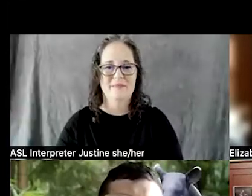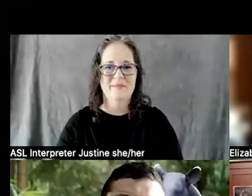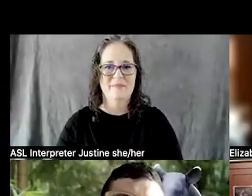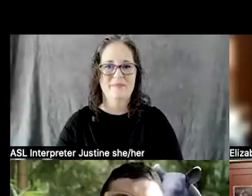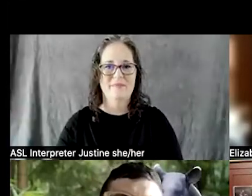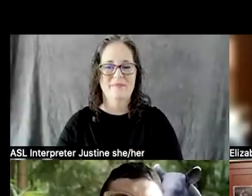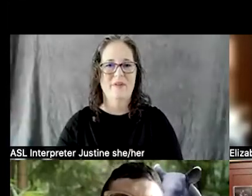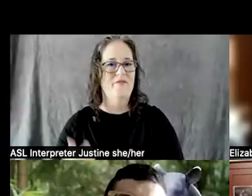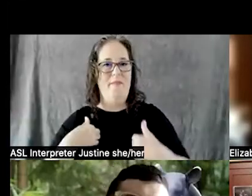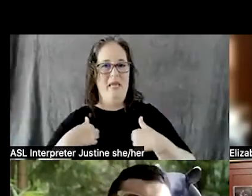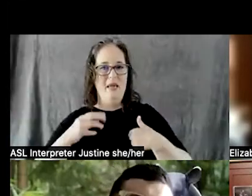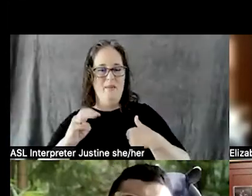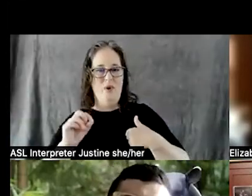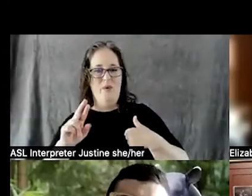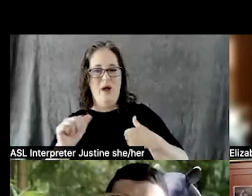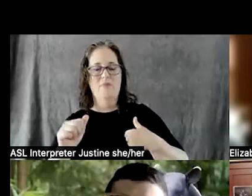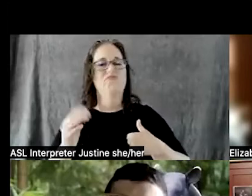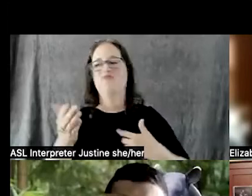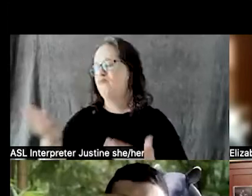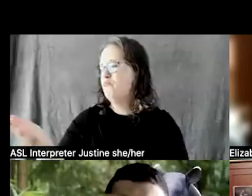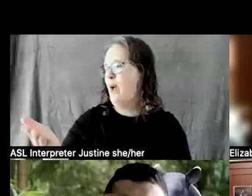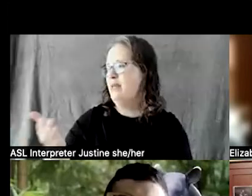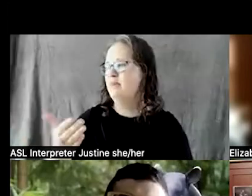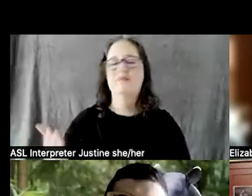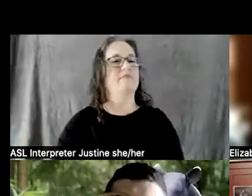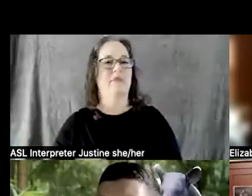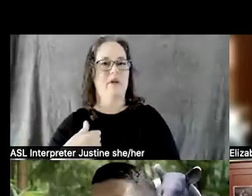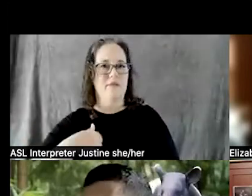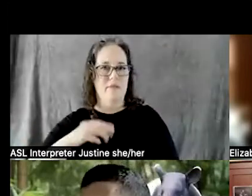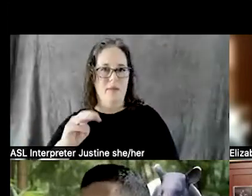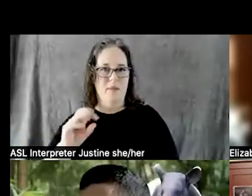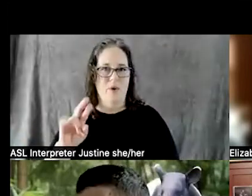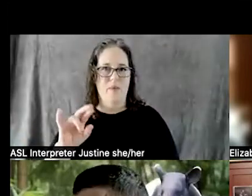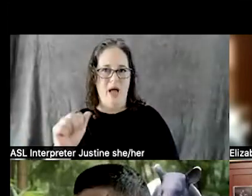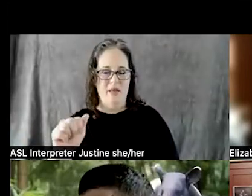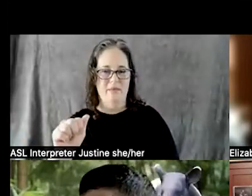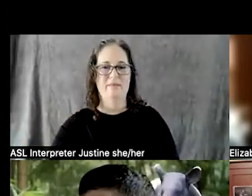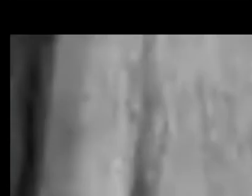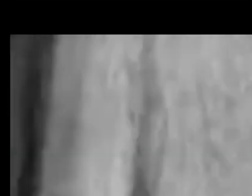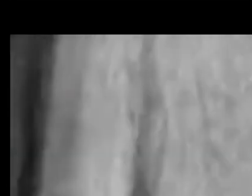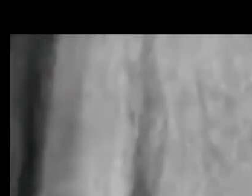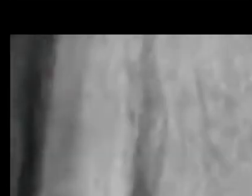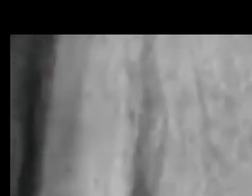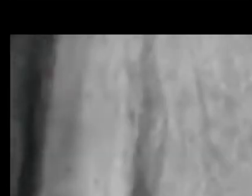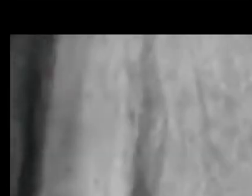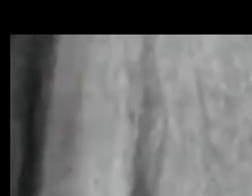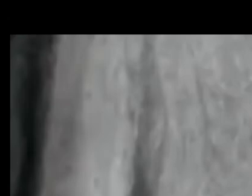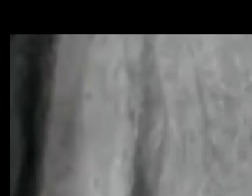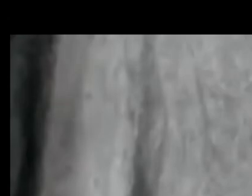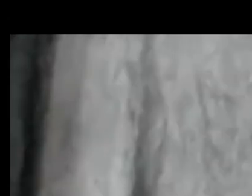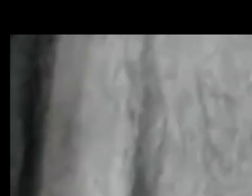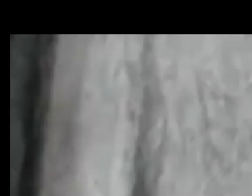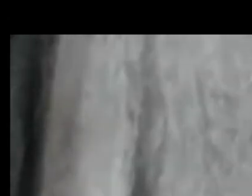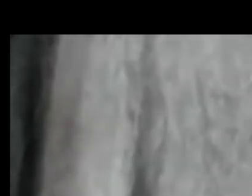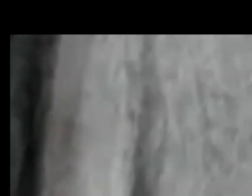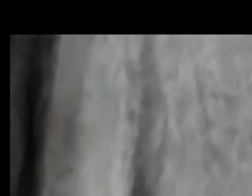For me, I mean, go ahead, Moira. So. Oh, okay. So for me, one thing that was great, there